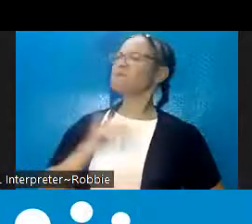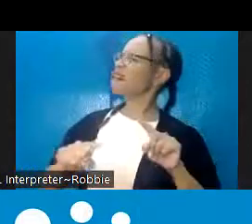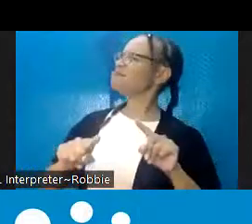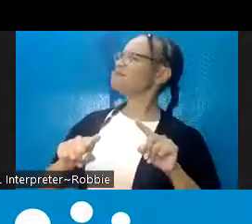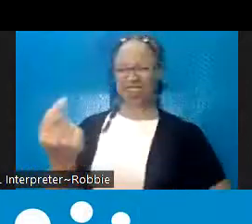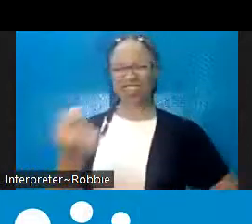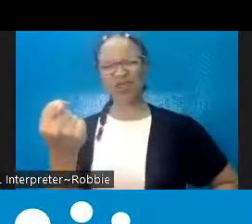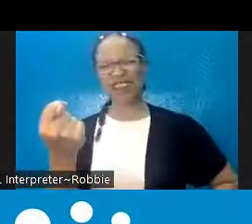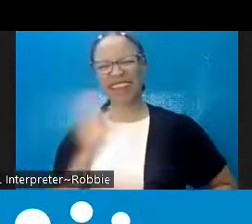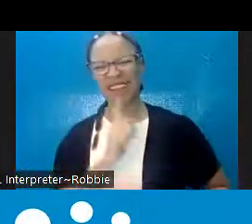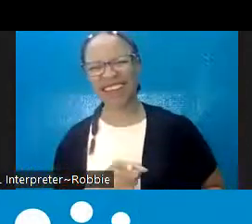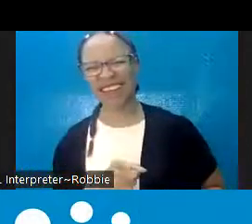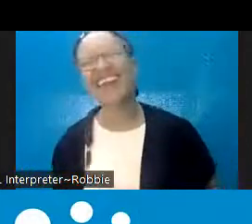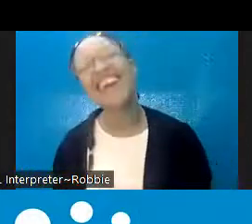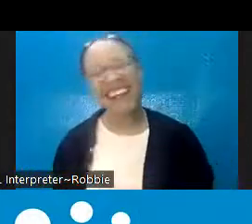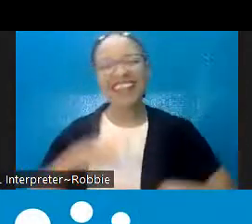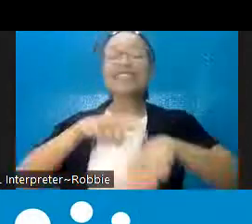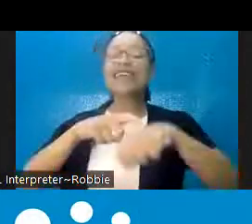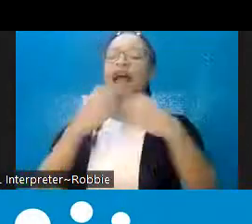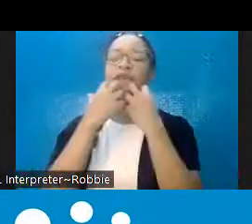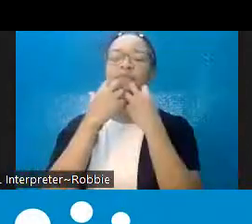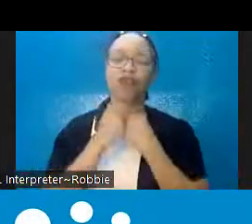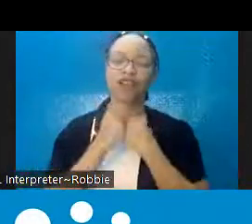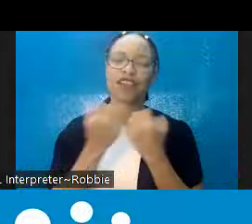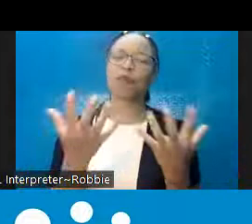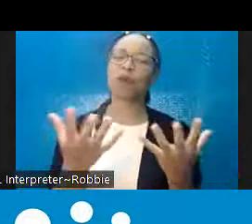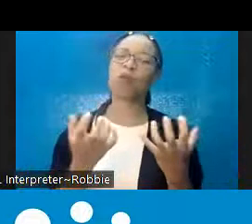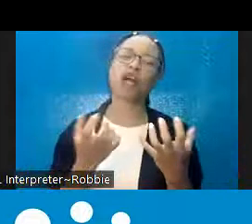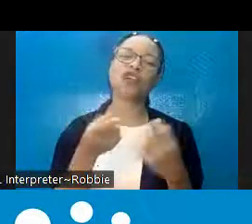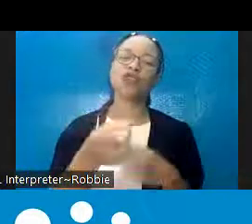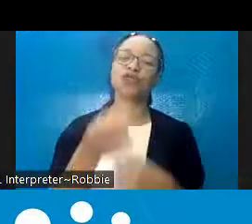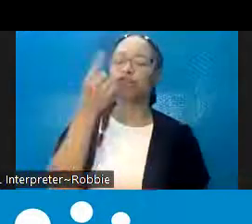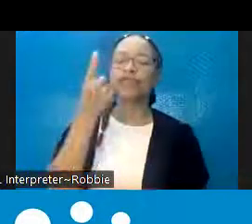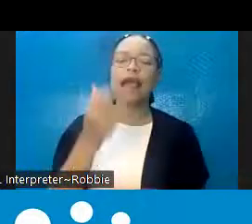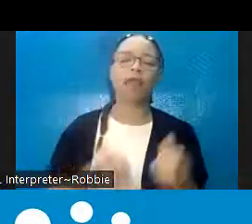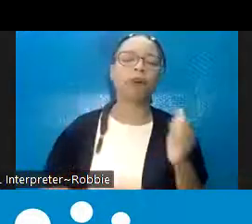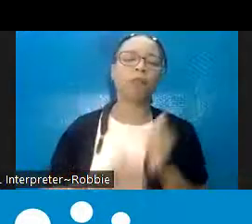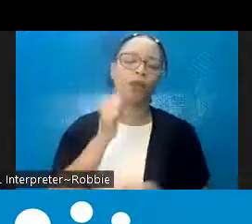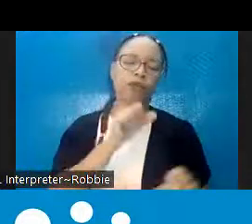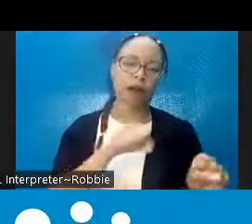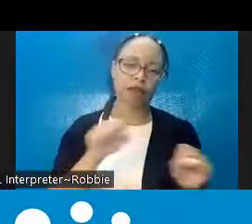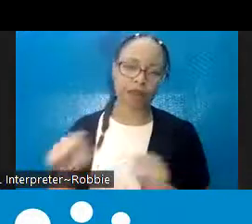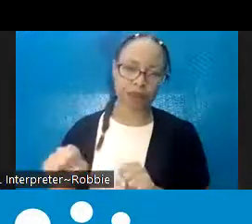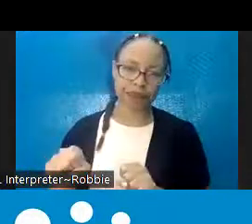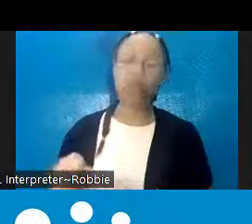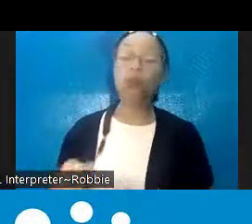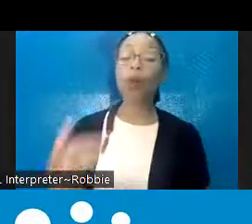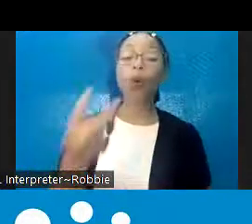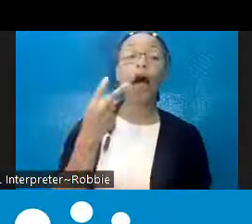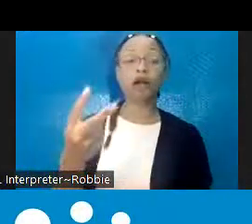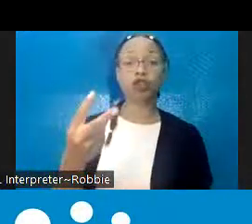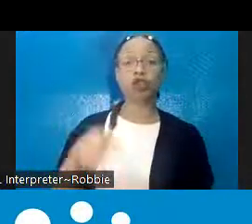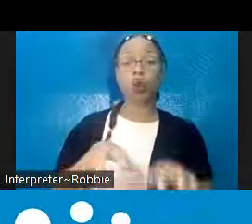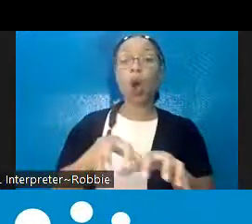So time can be precious and we want you to get the most out of this that you possibly can. We will have 2 breakout sessions where you'll